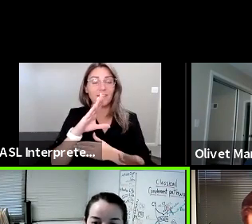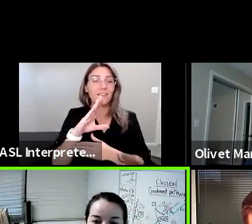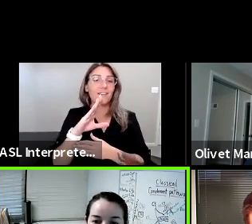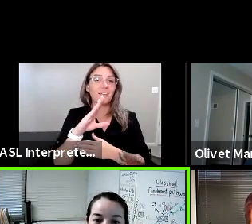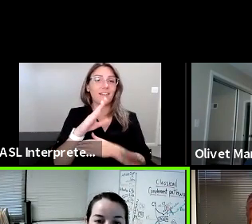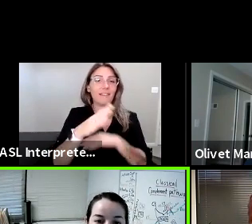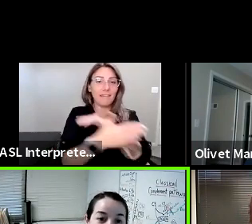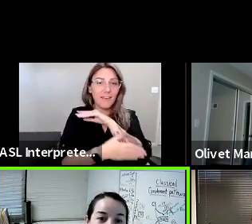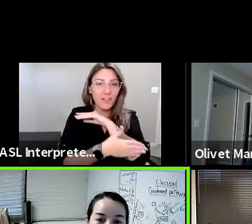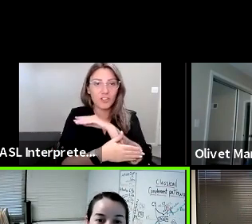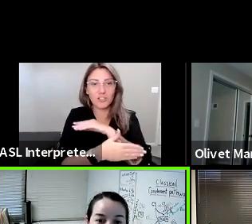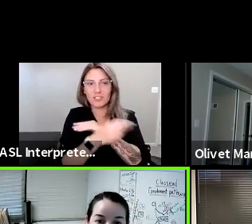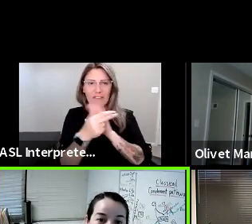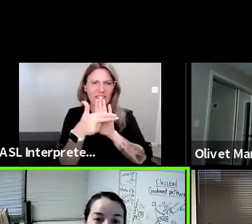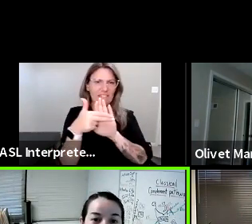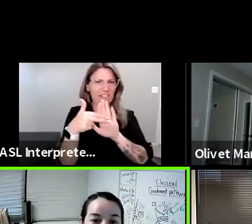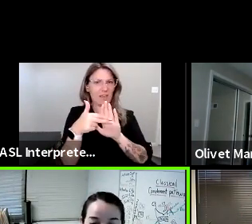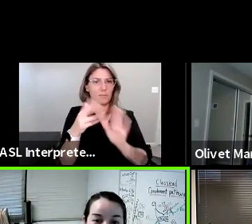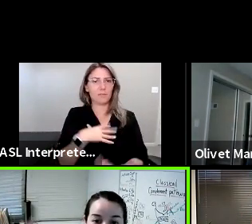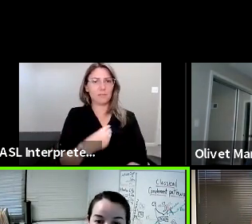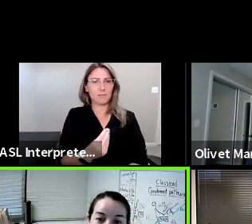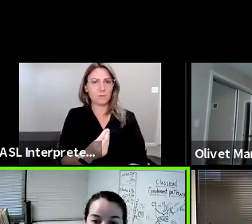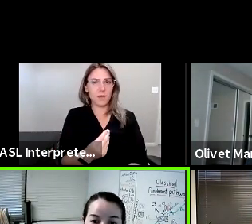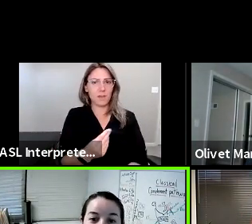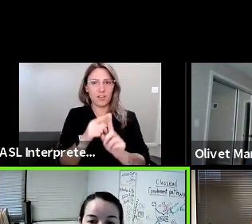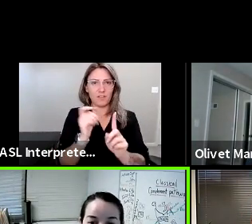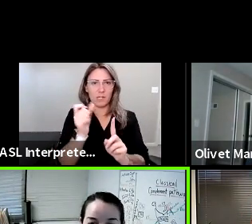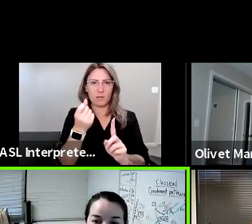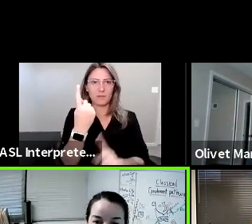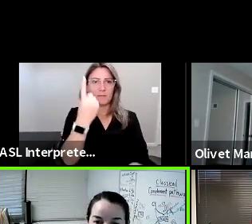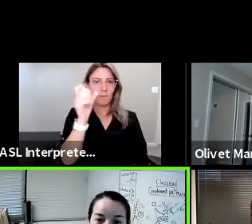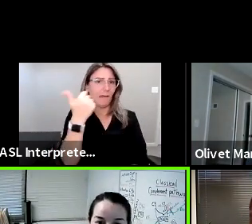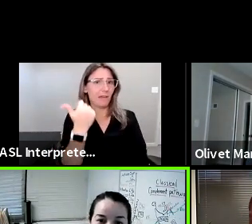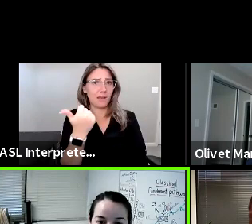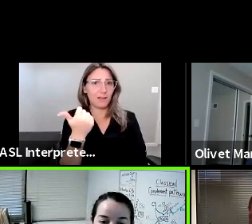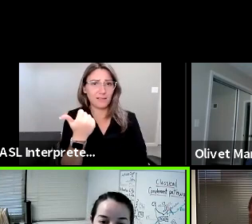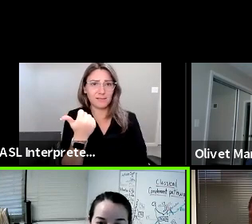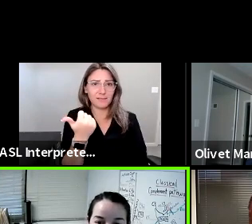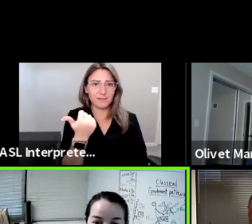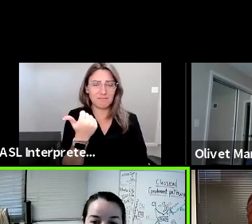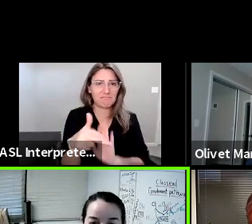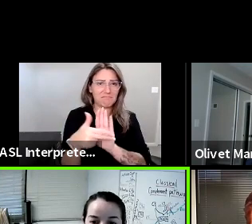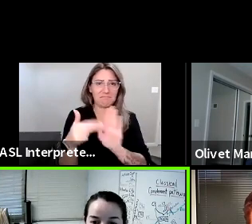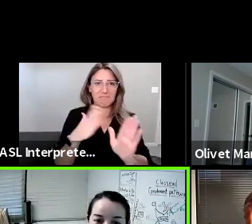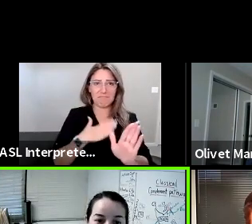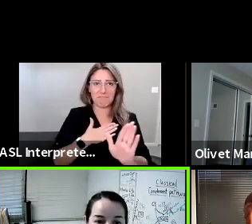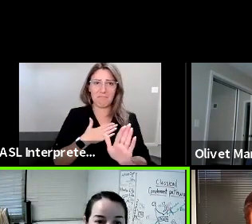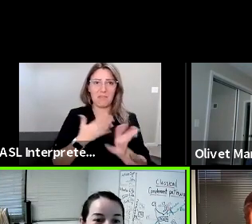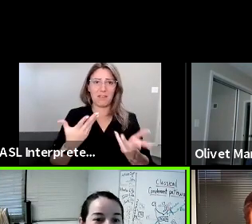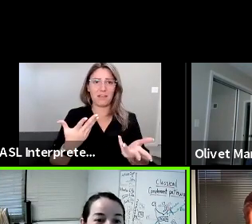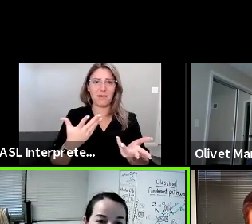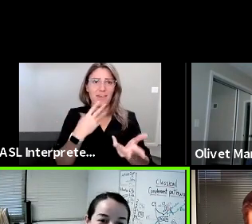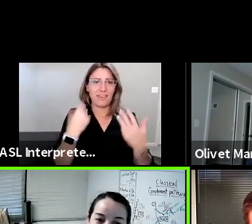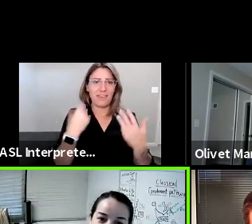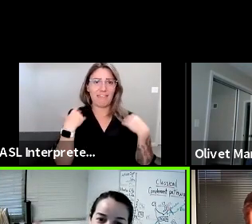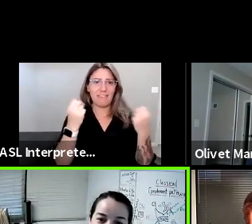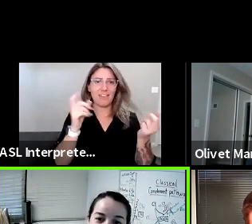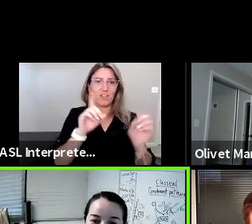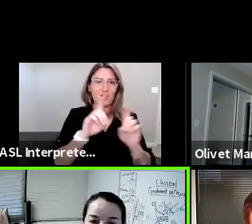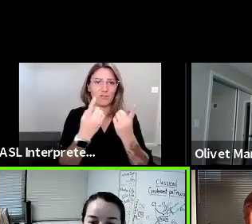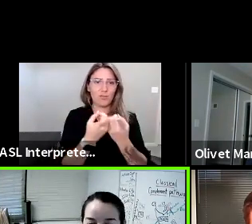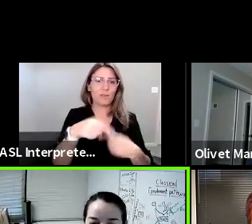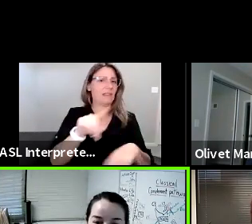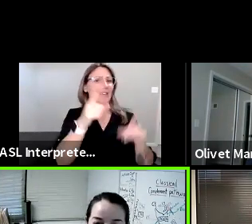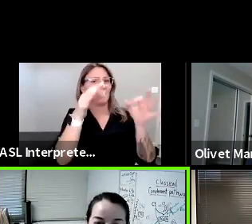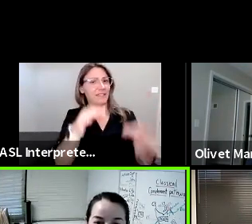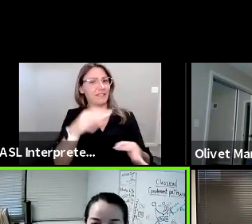like, or labeled as white by someone else, like somebody put that label on me, and the health department, they decided that